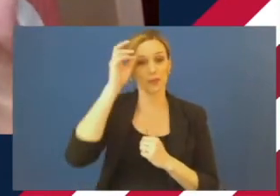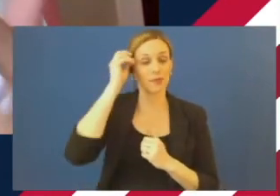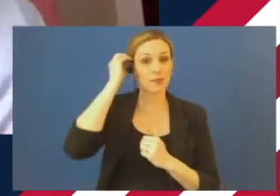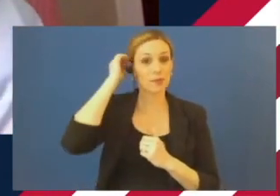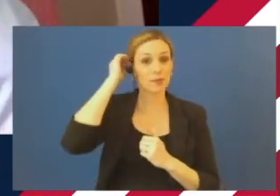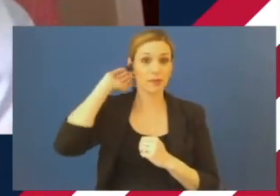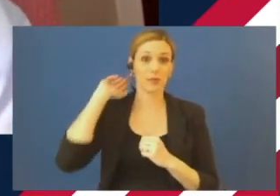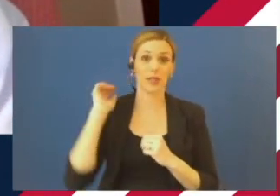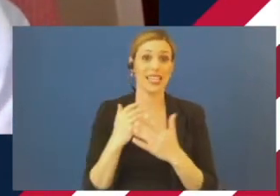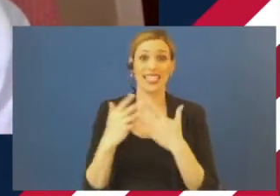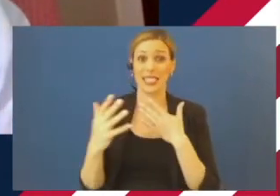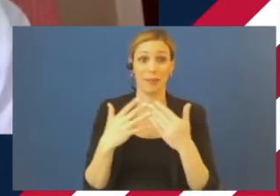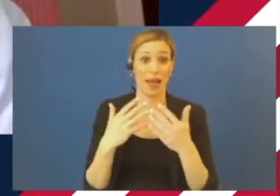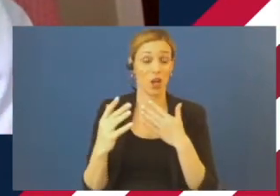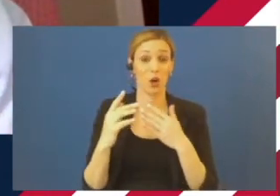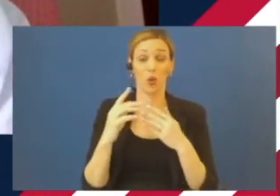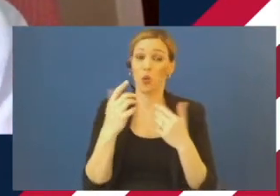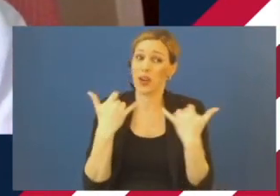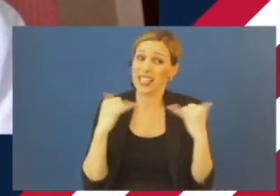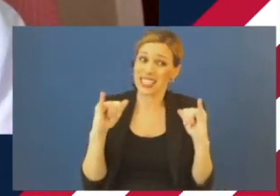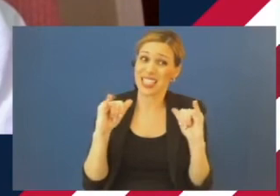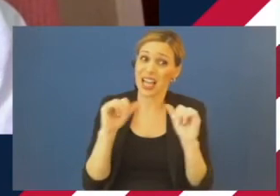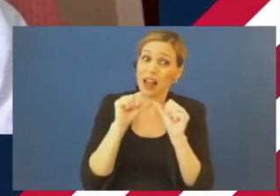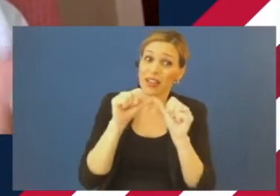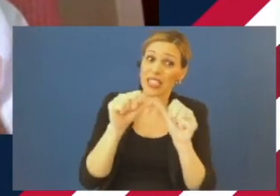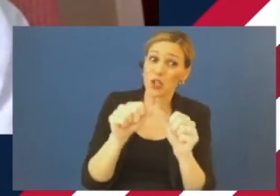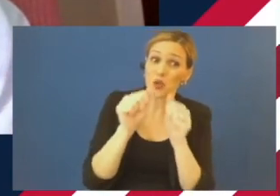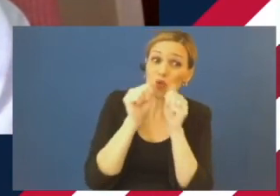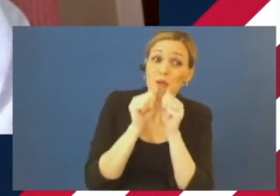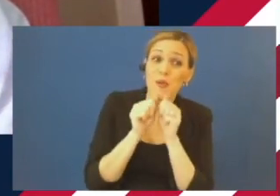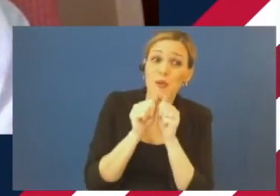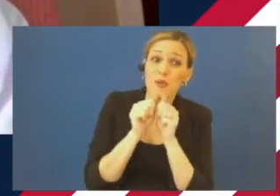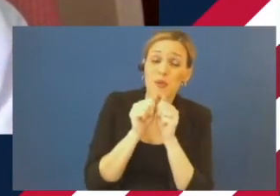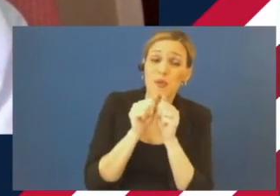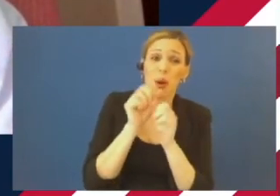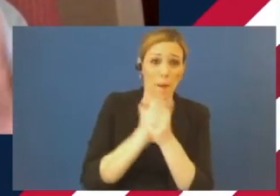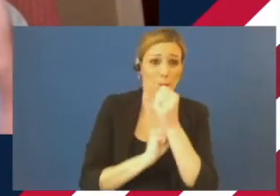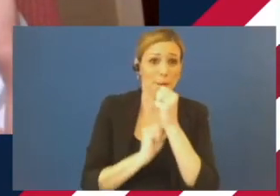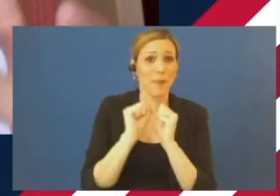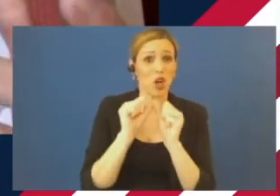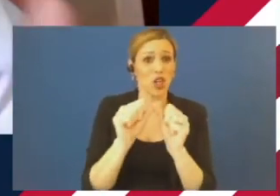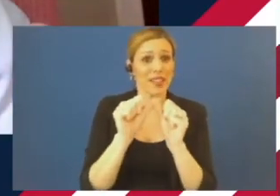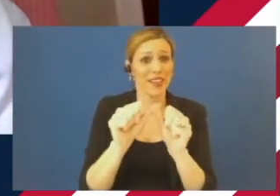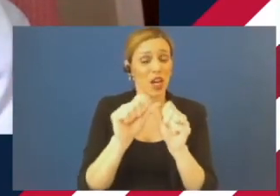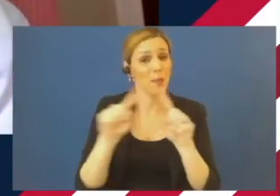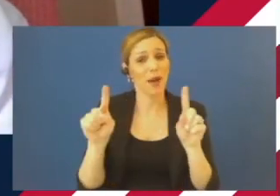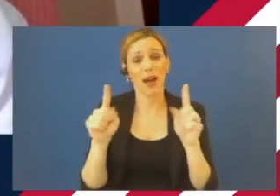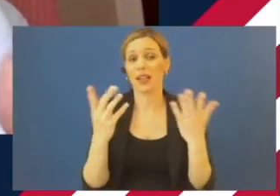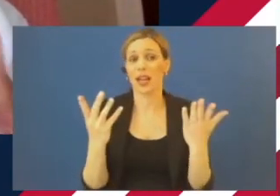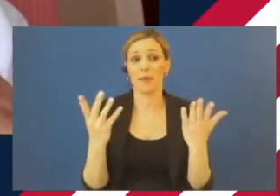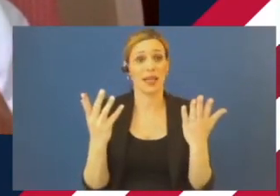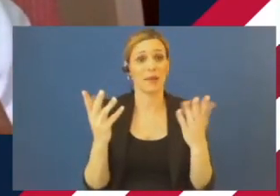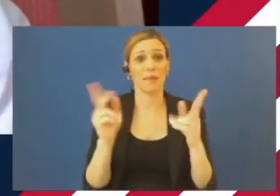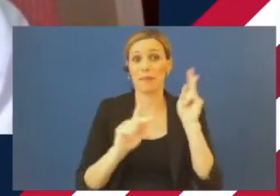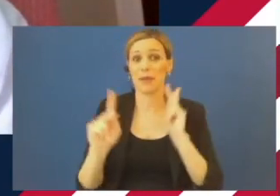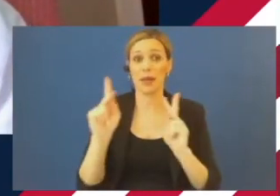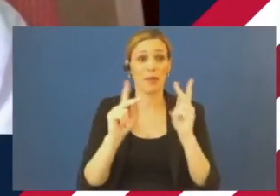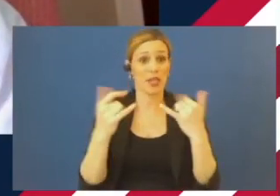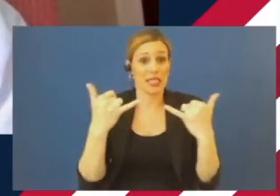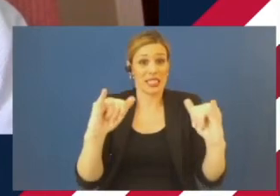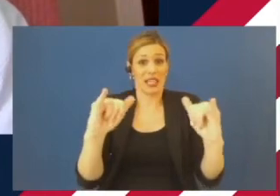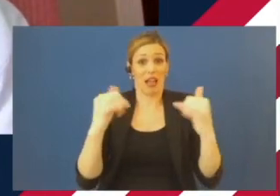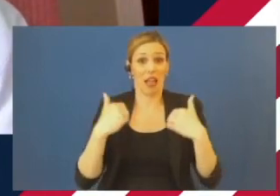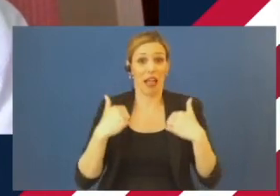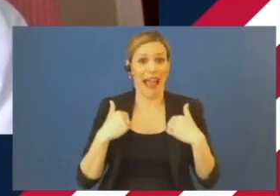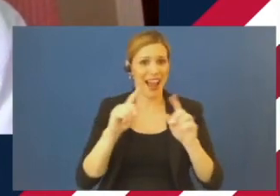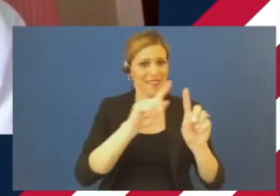still persevere, but there are those among us who have continued to divide our house, suggesting that the differences among us are wrongness as